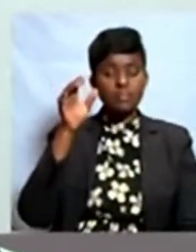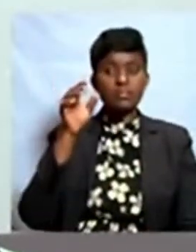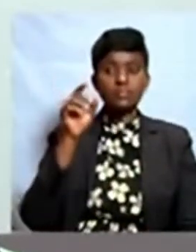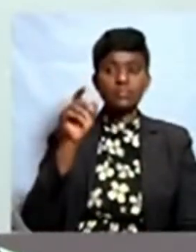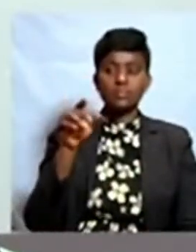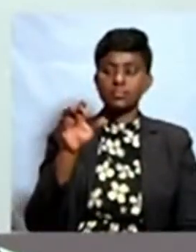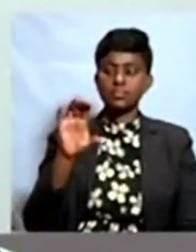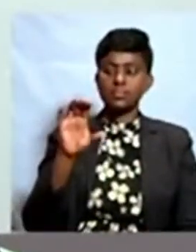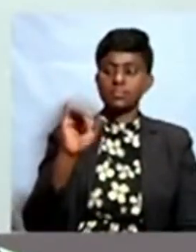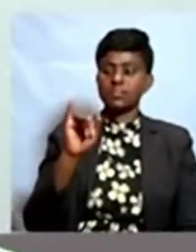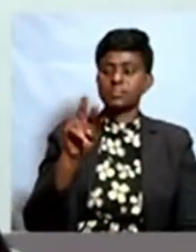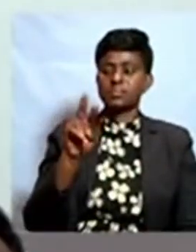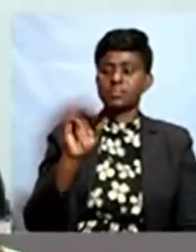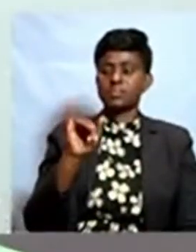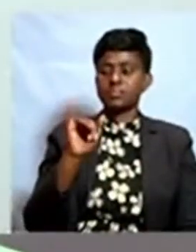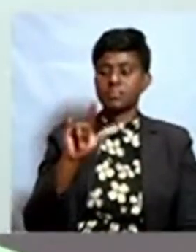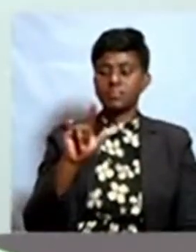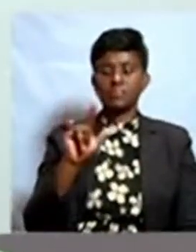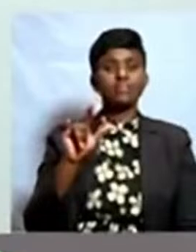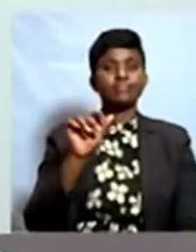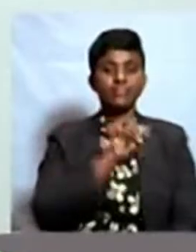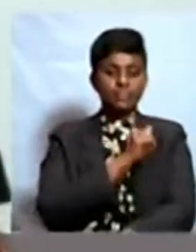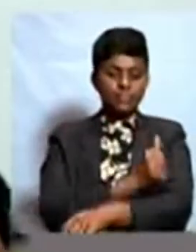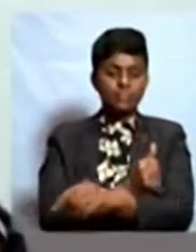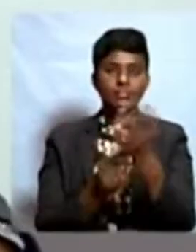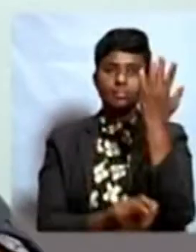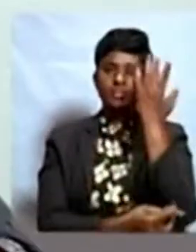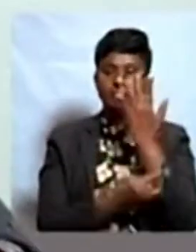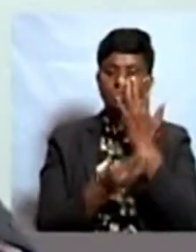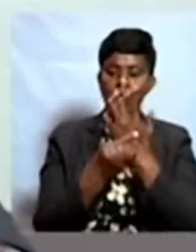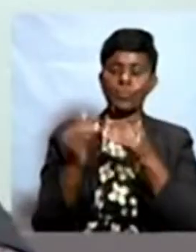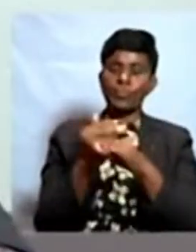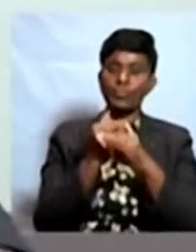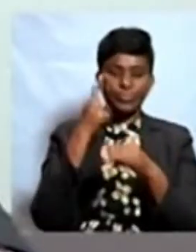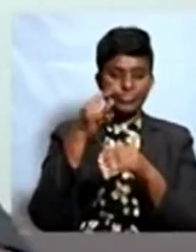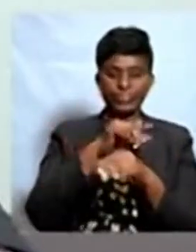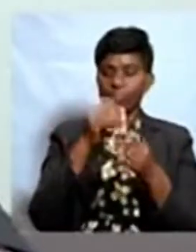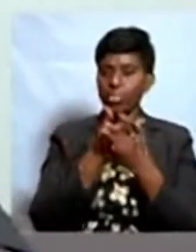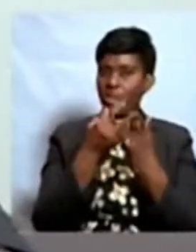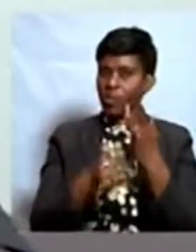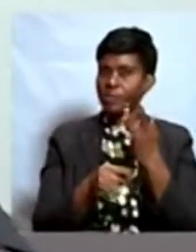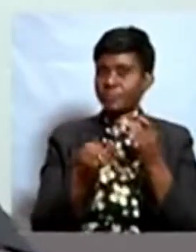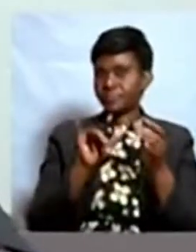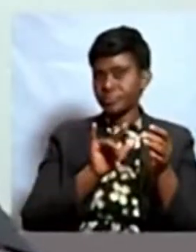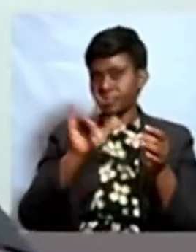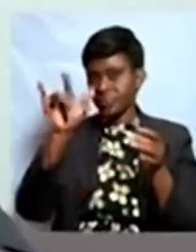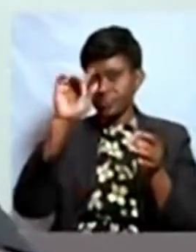Civil Aviation Authority developed the standards for aerodromes and airfields known as